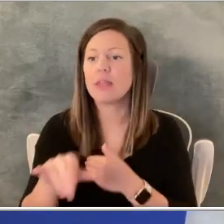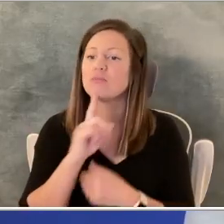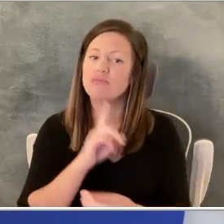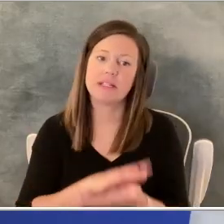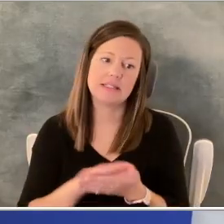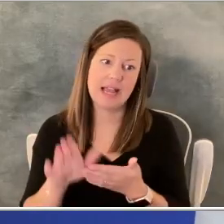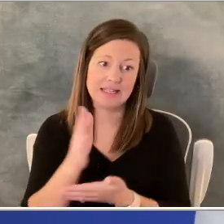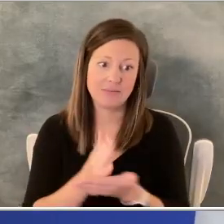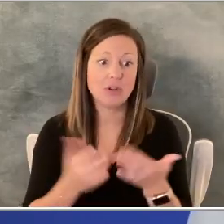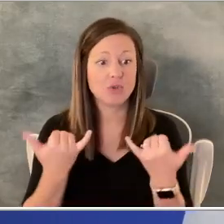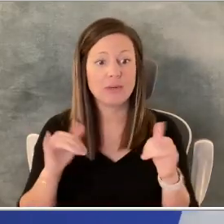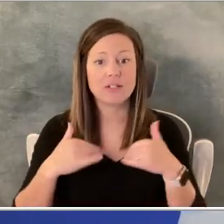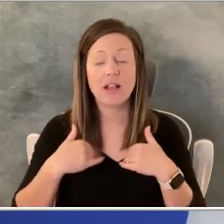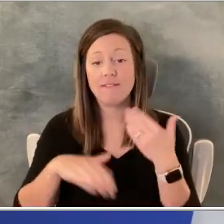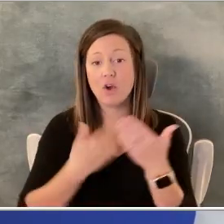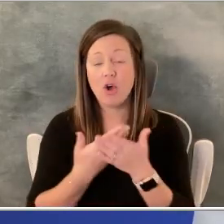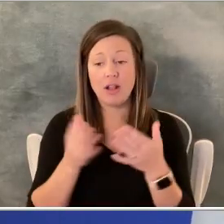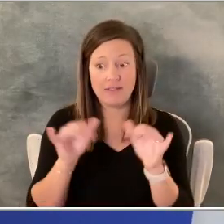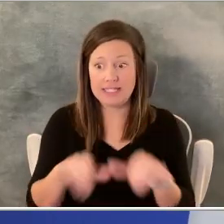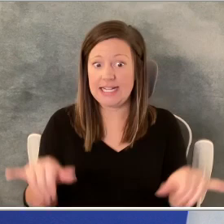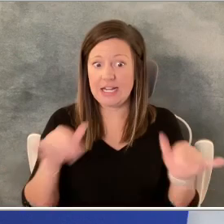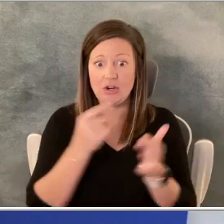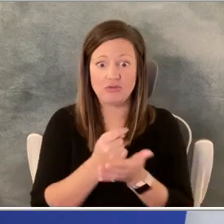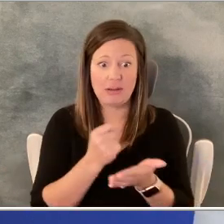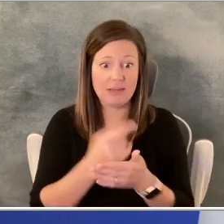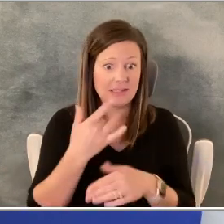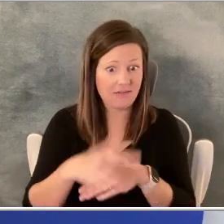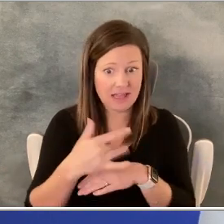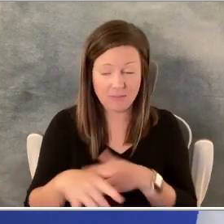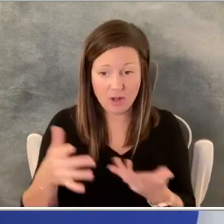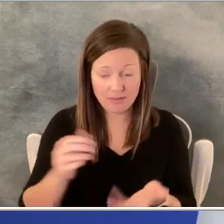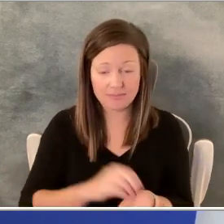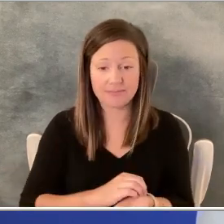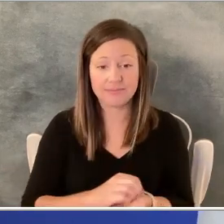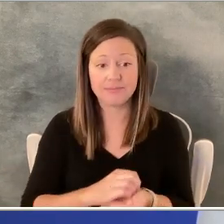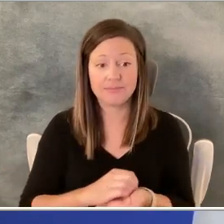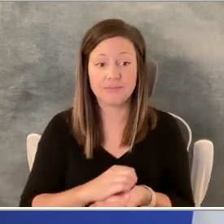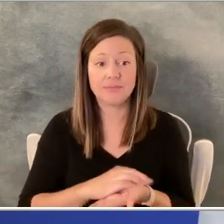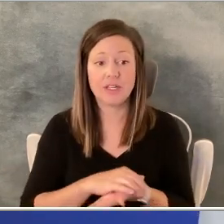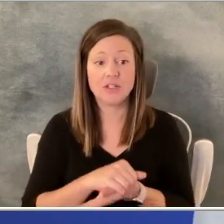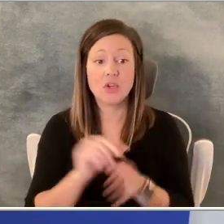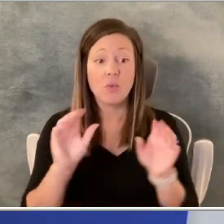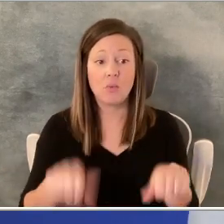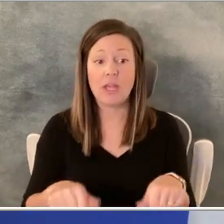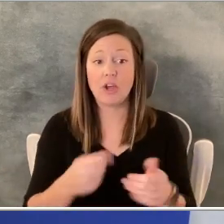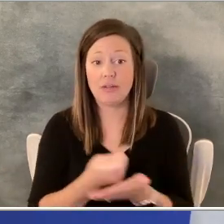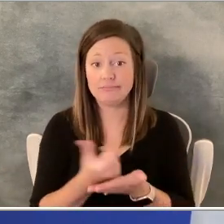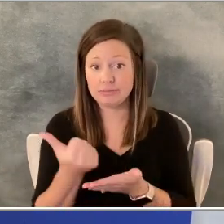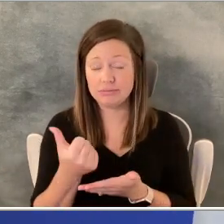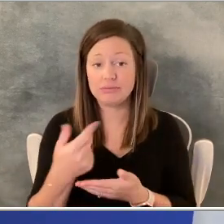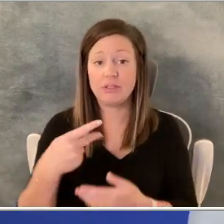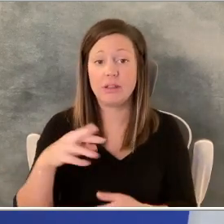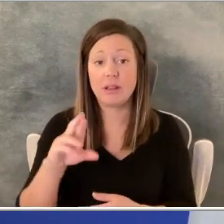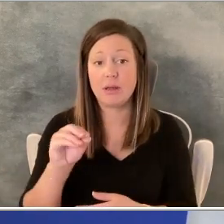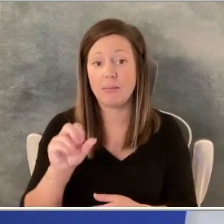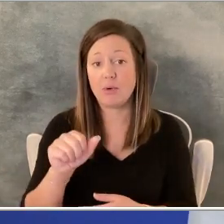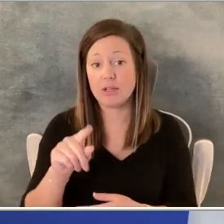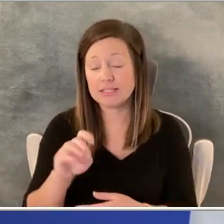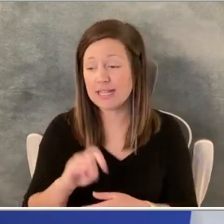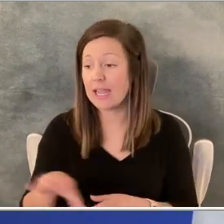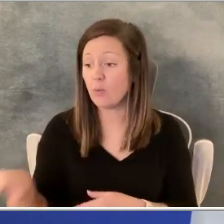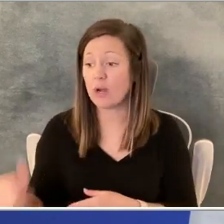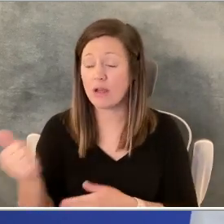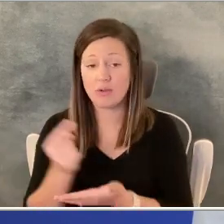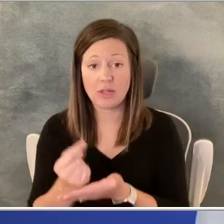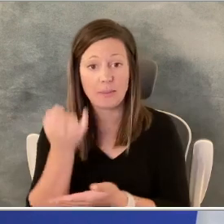the standard treatments under, as an option. So we could go back and take out his prostate. He could do the brachytherapy if he needed to in the future. We could